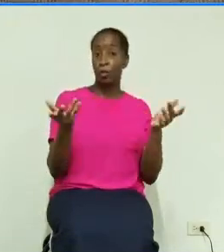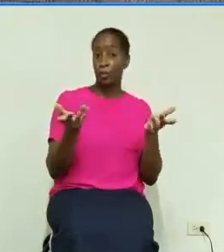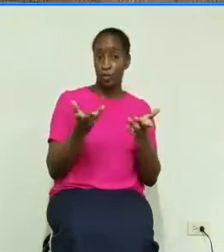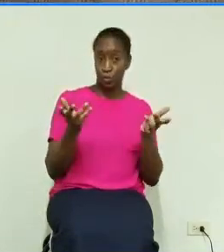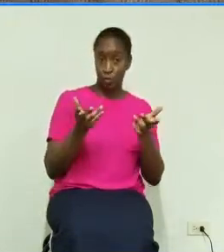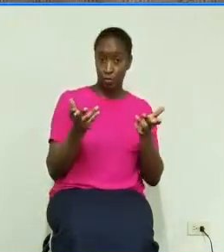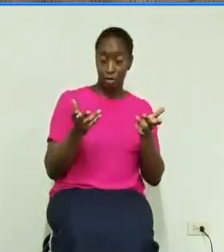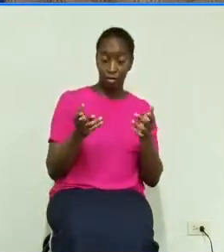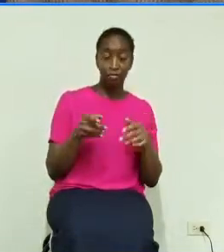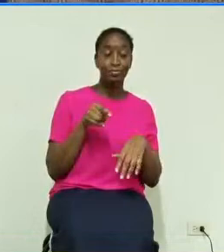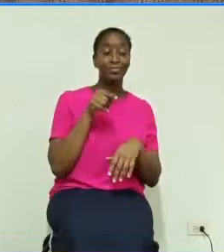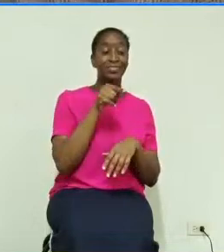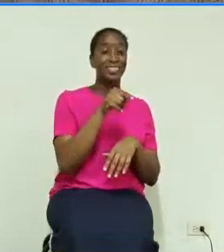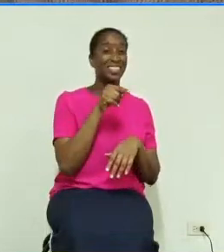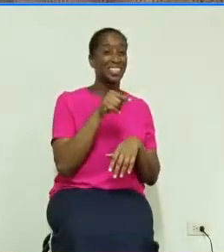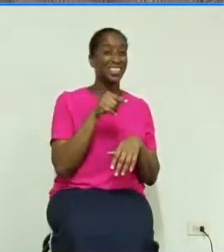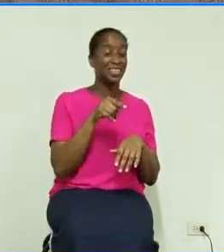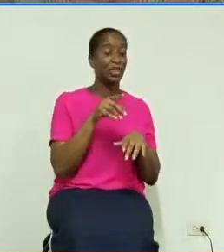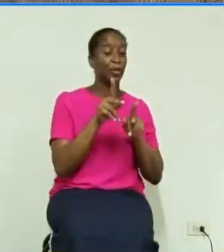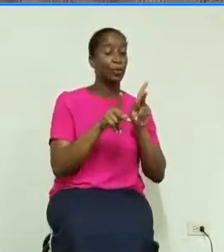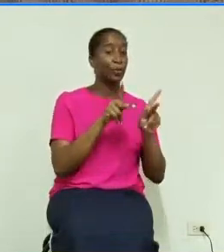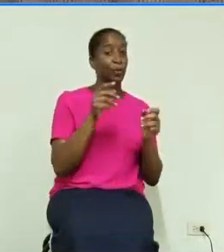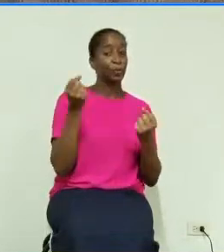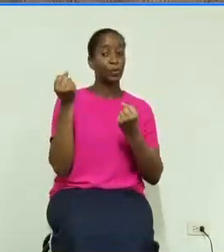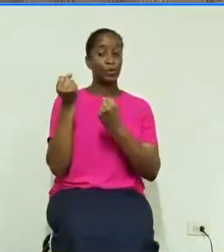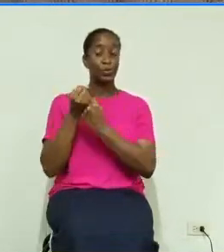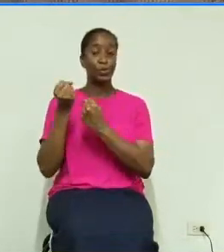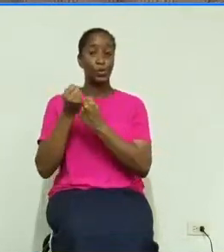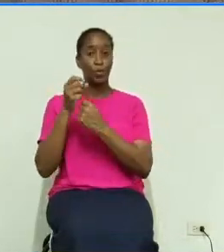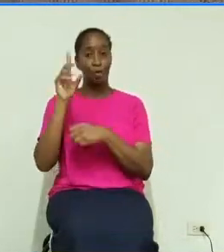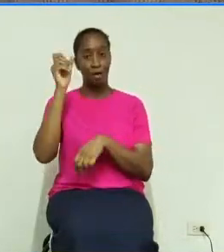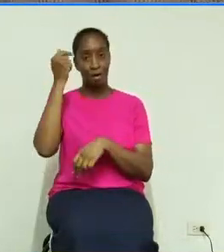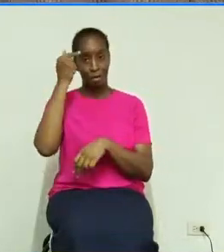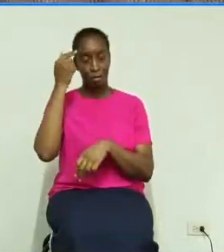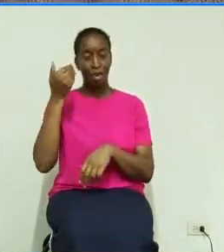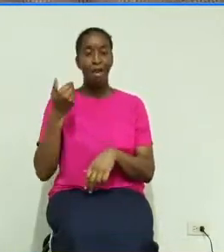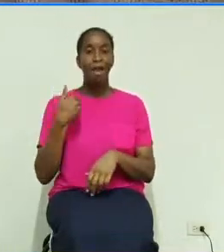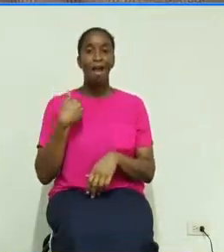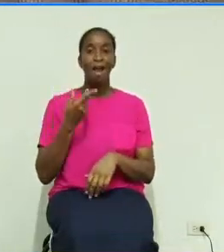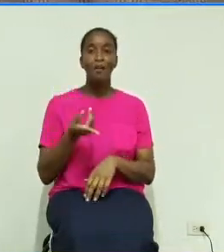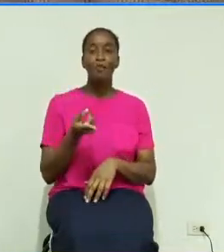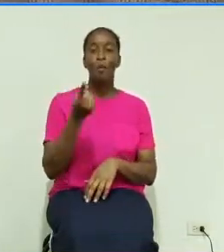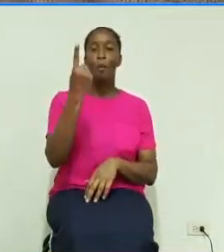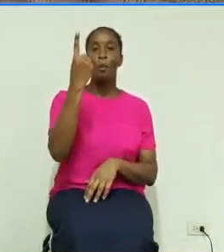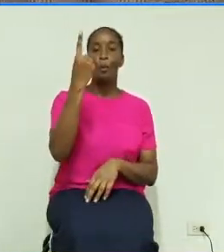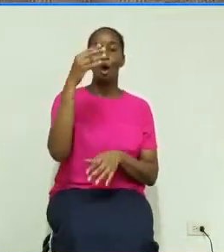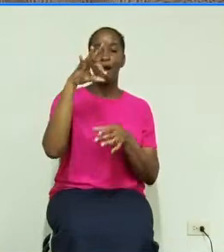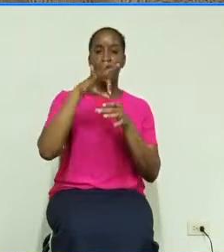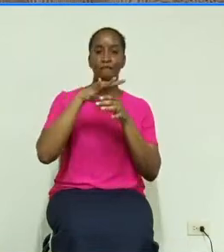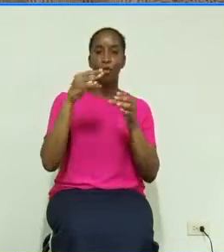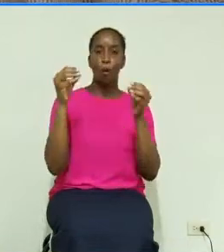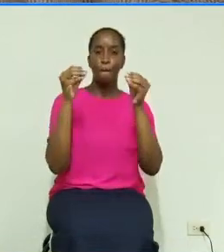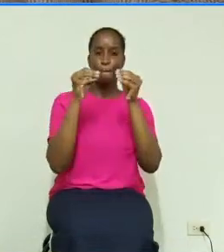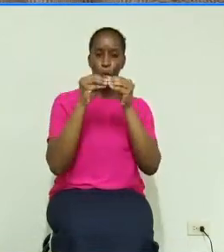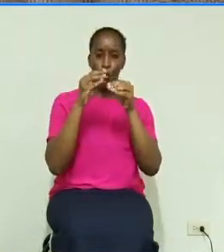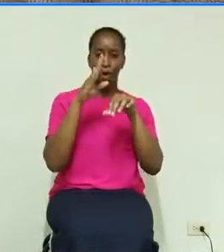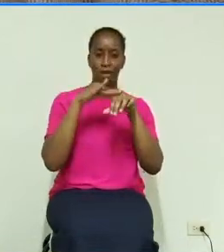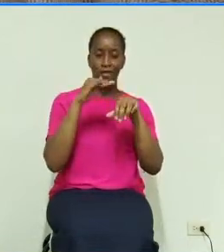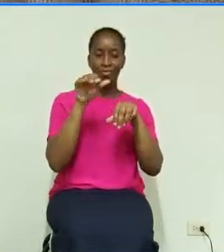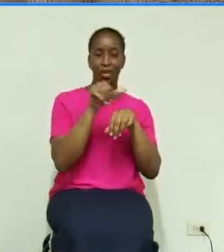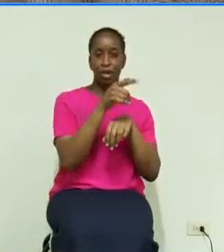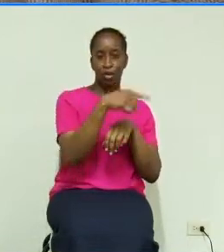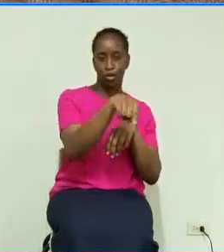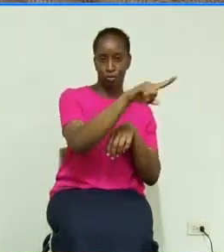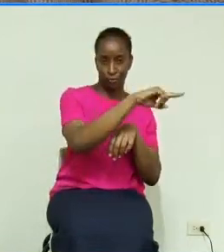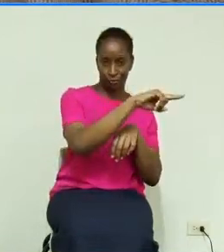the others combined. When not in committee, the governing party has 2 votes more